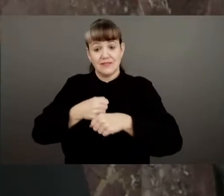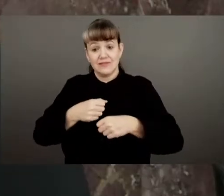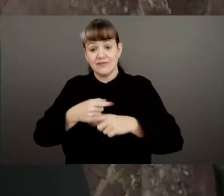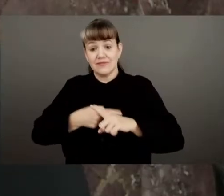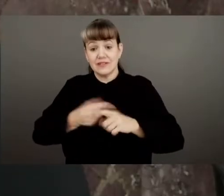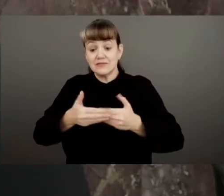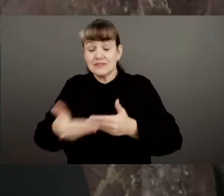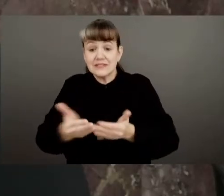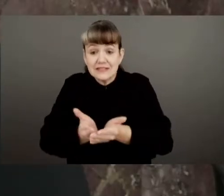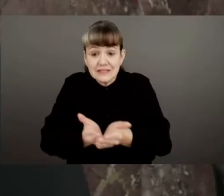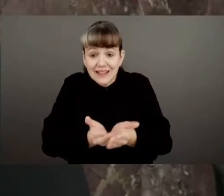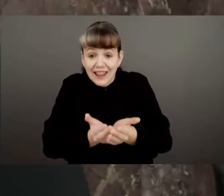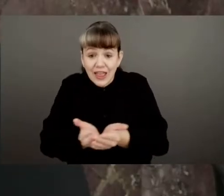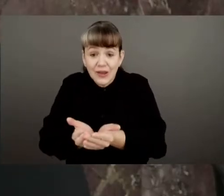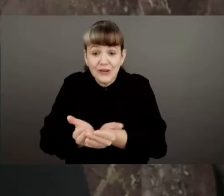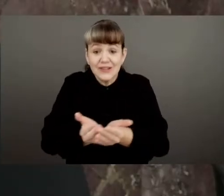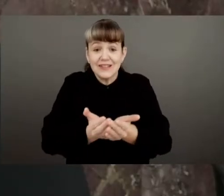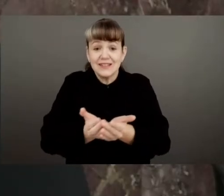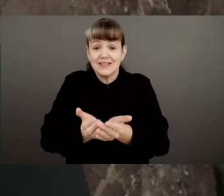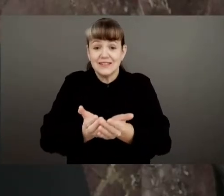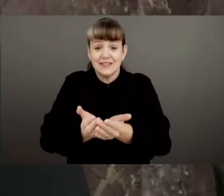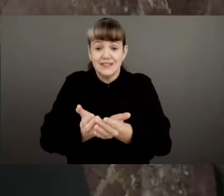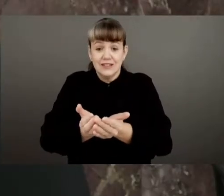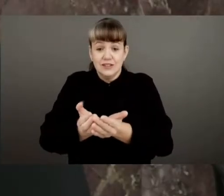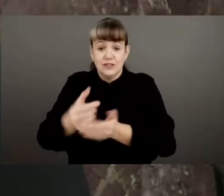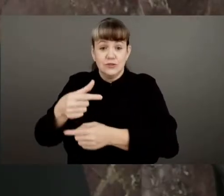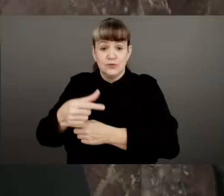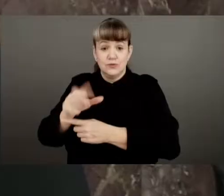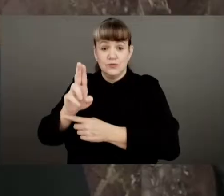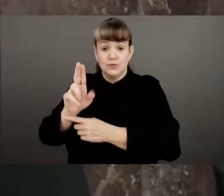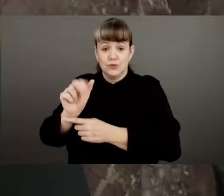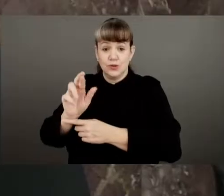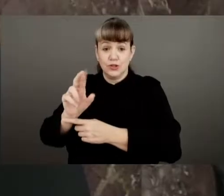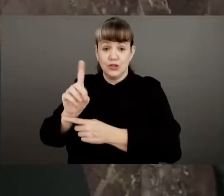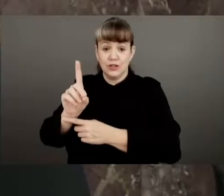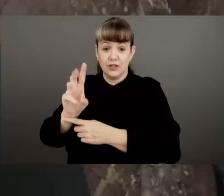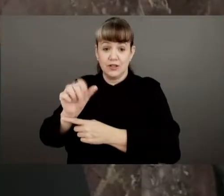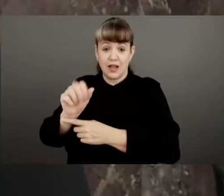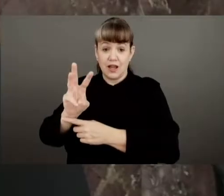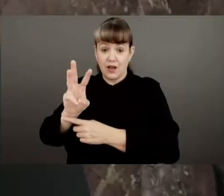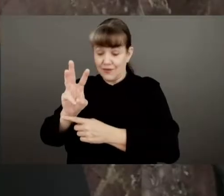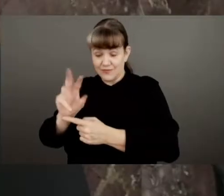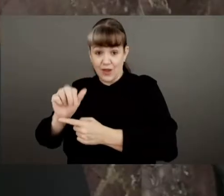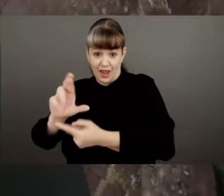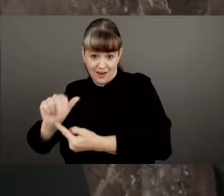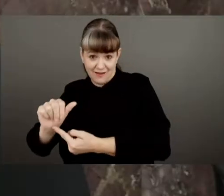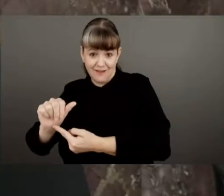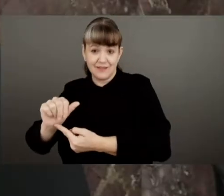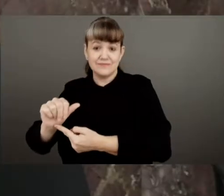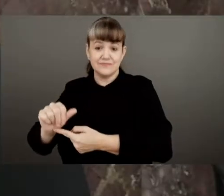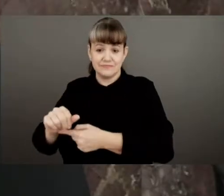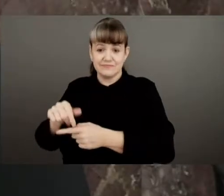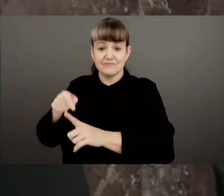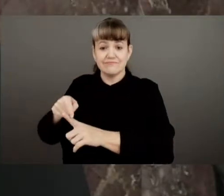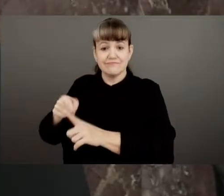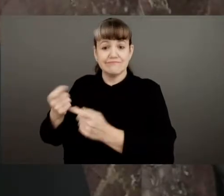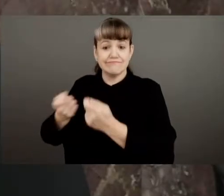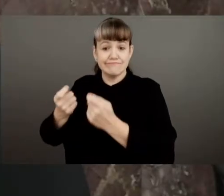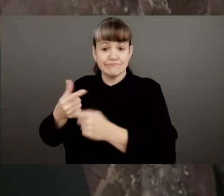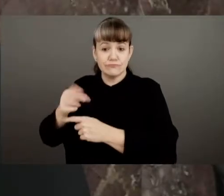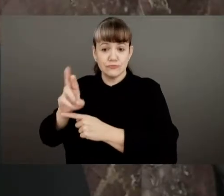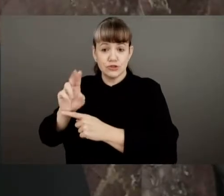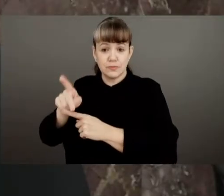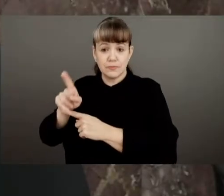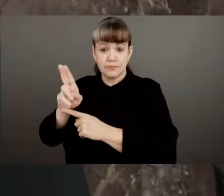celebrating Gurpurab, families gathering for Thanksgiving, menorahs shining for Hanukkah, and Christmas